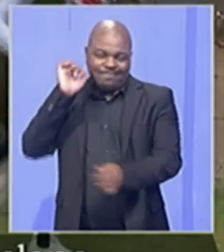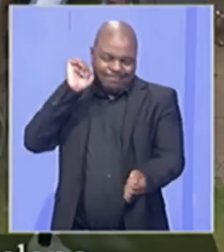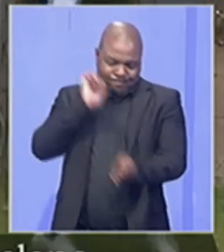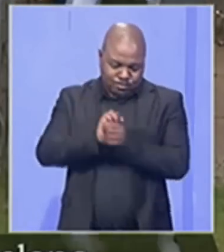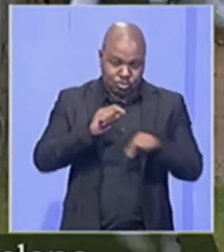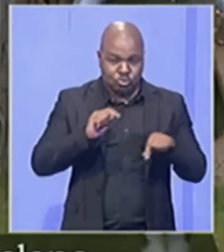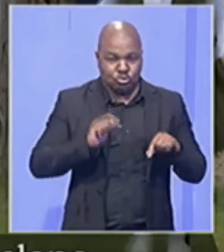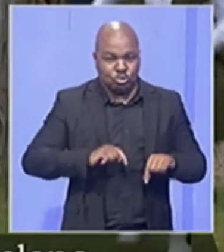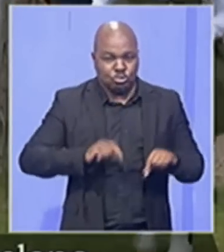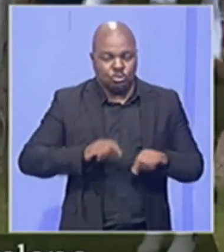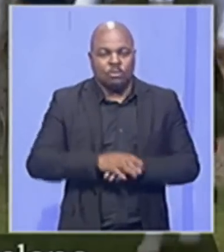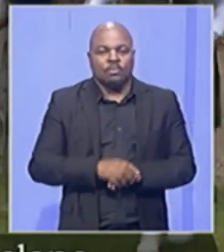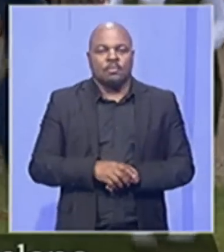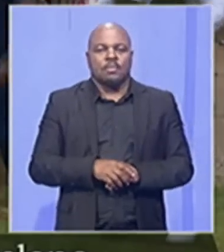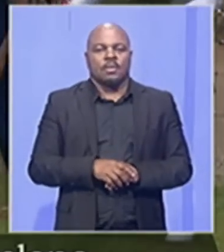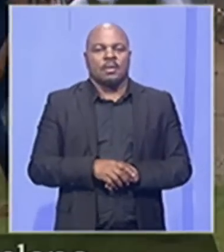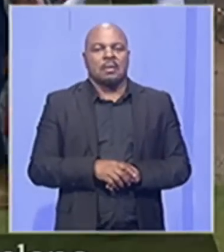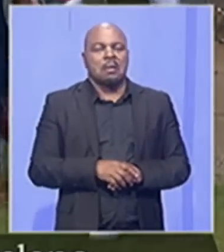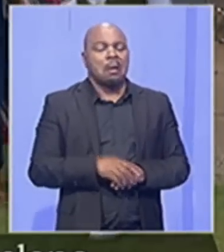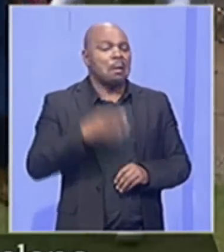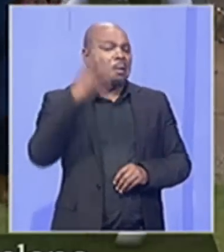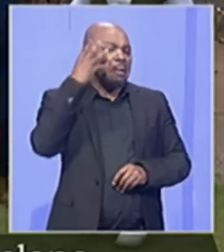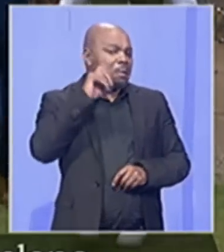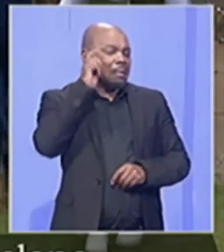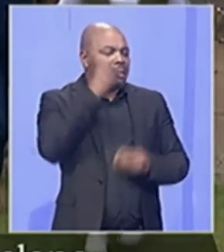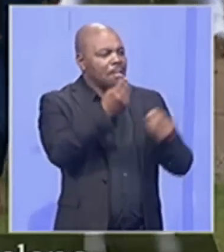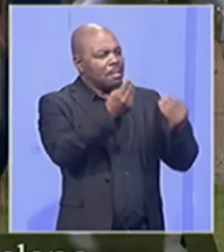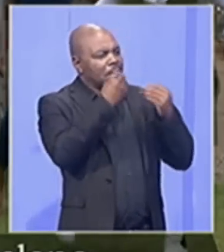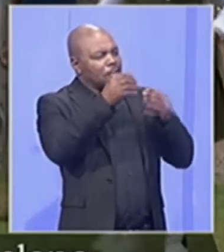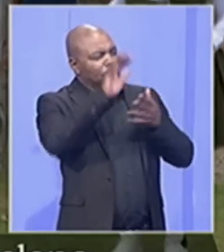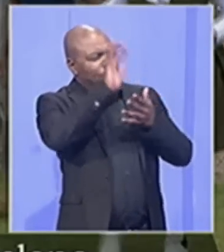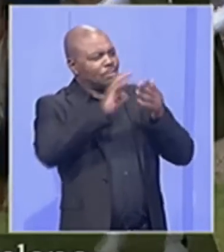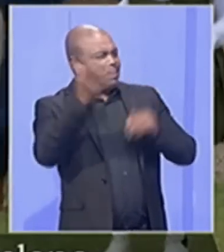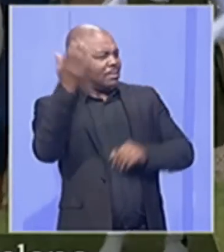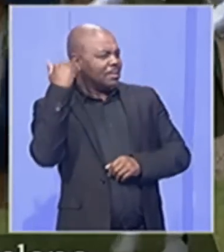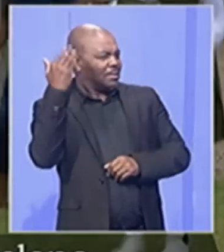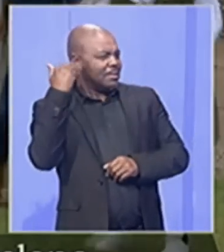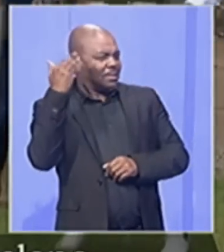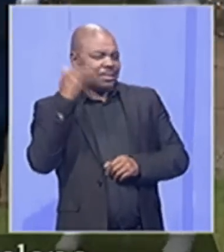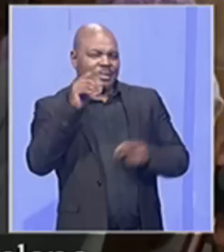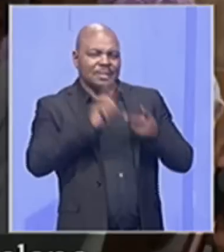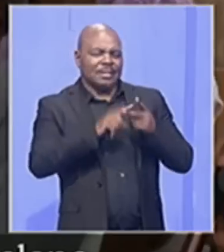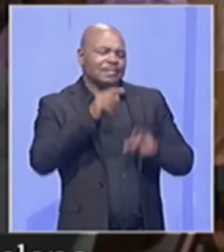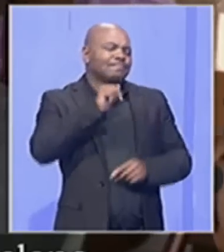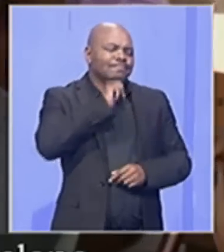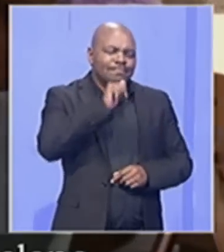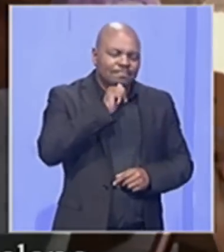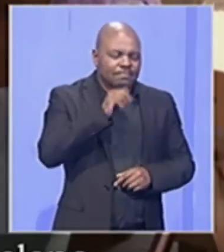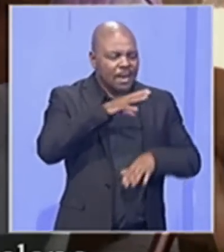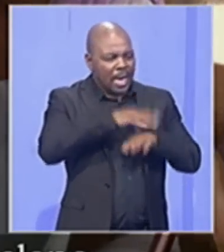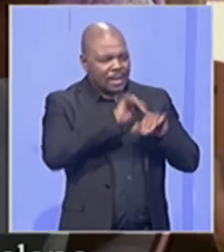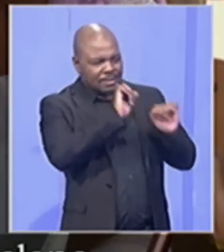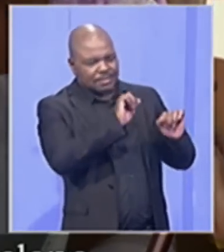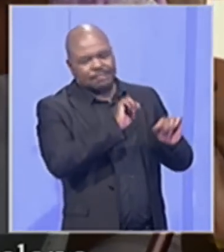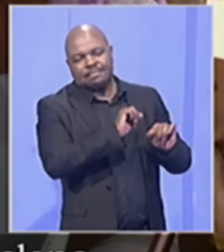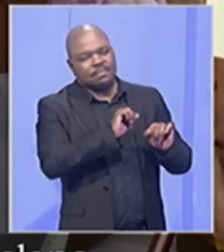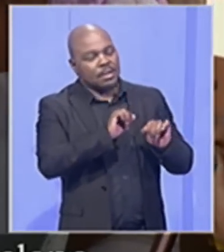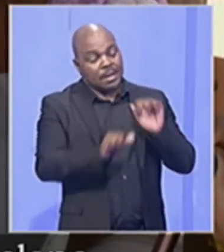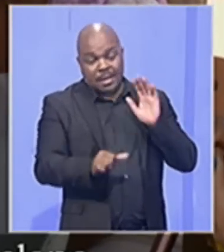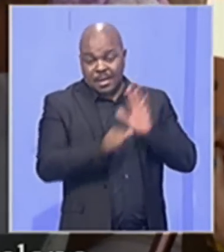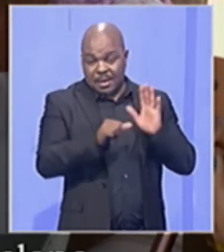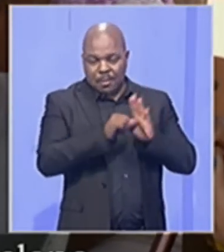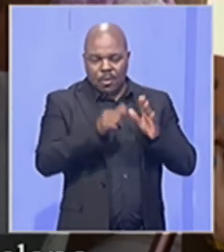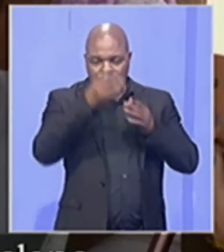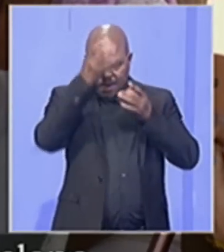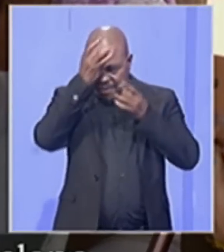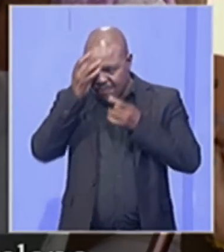Ha re phethelwa dipale ke baholo ba rona, ha ho amahane le dilemo kapa botsofadi. Empa ke ho fetisetsa